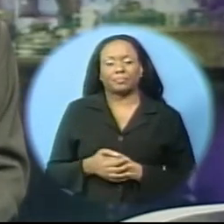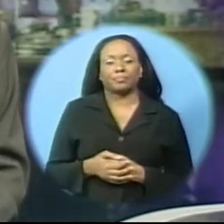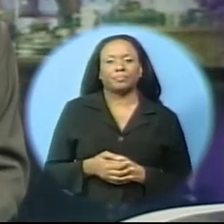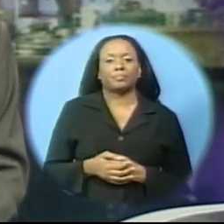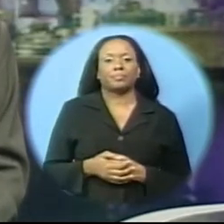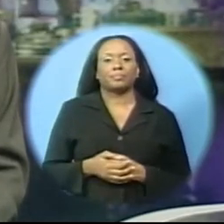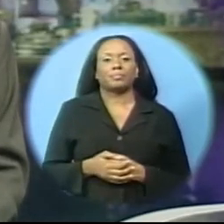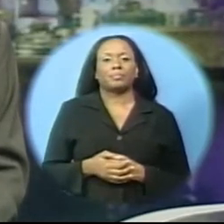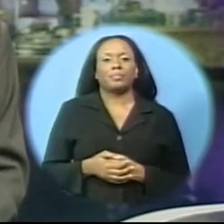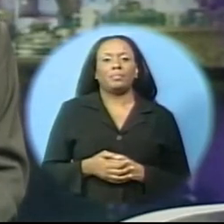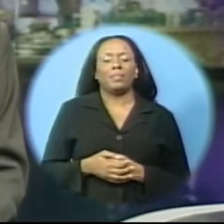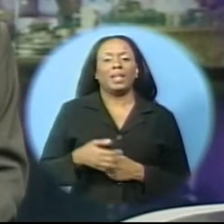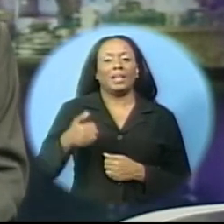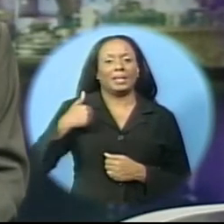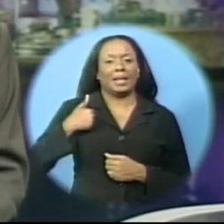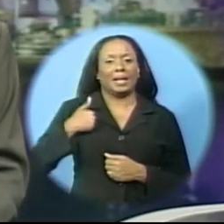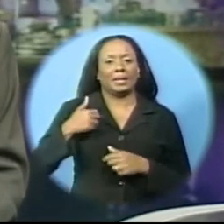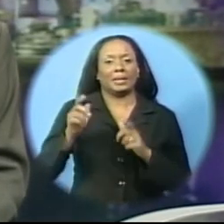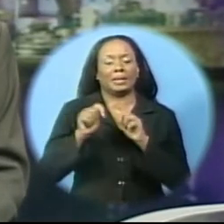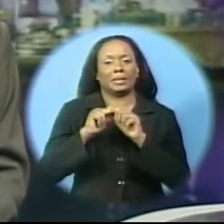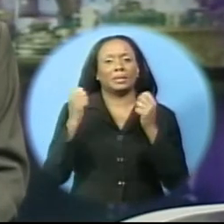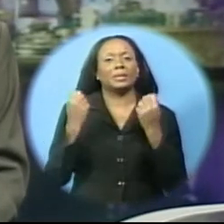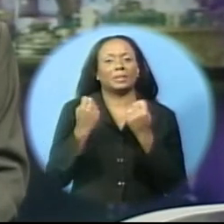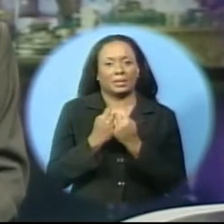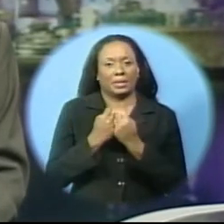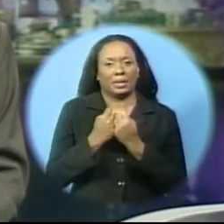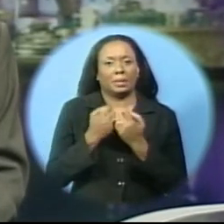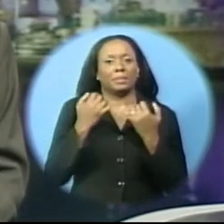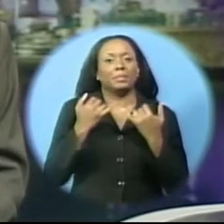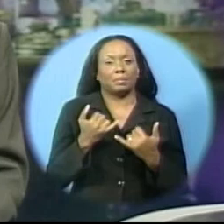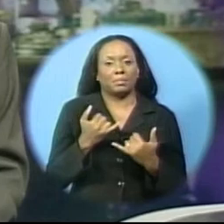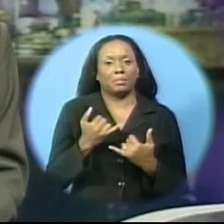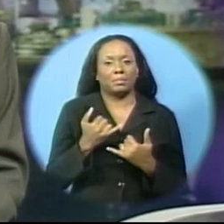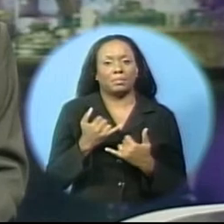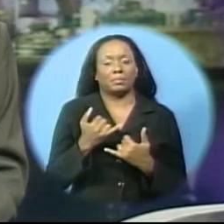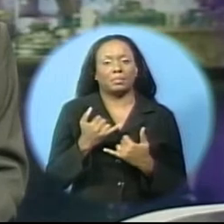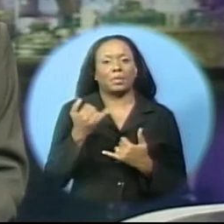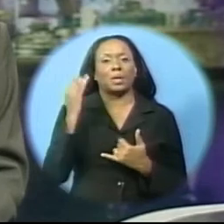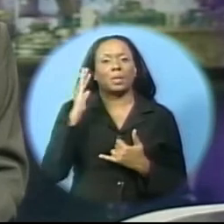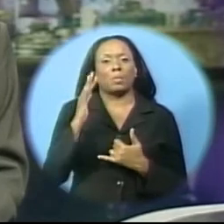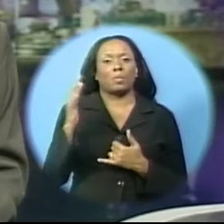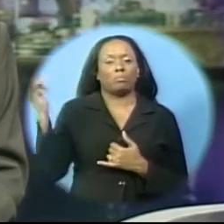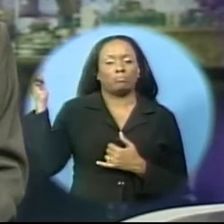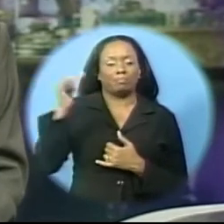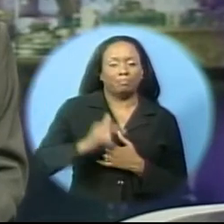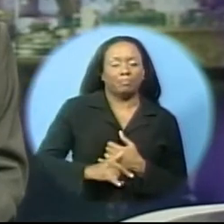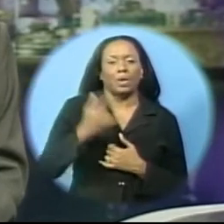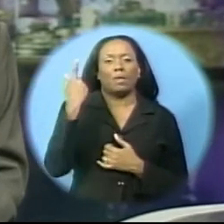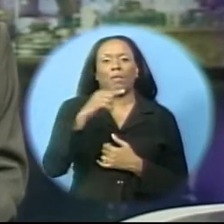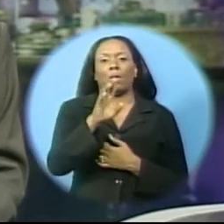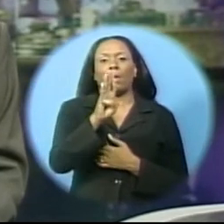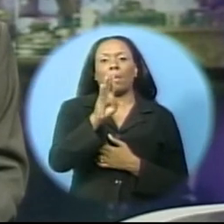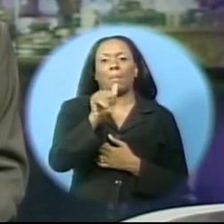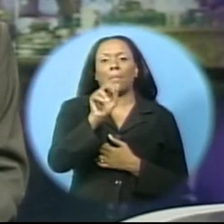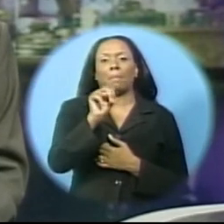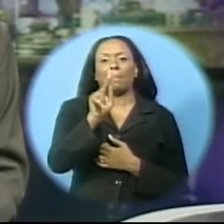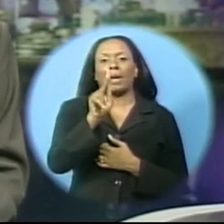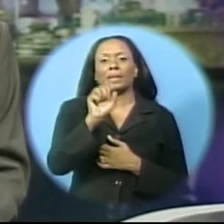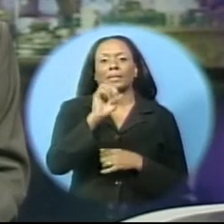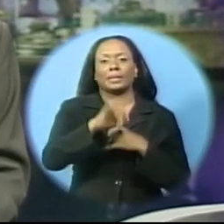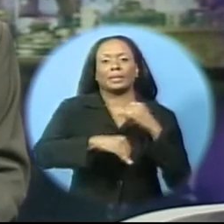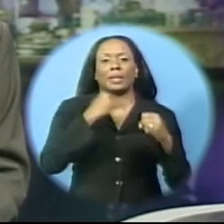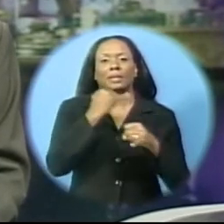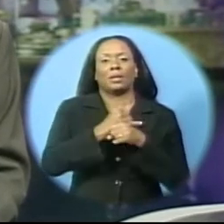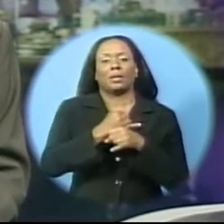champions Toronto FC of Canada will join a record number of teams for this year's Banks International Masters Football Festival.